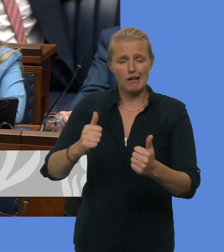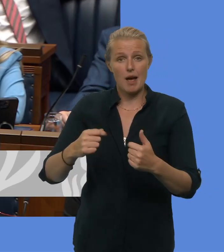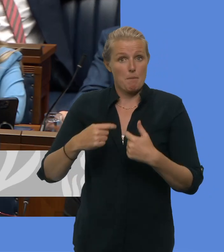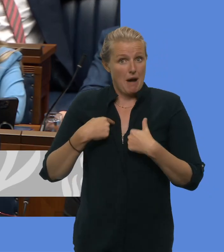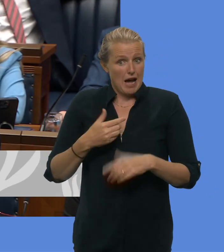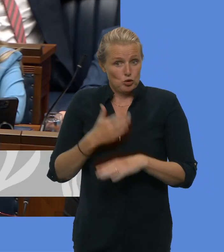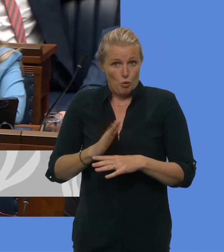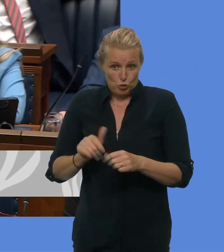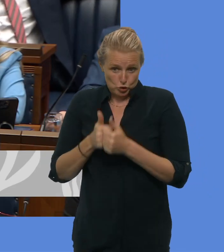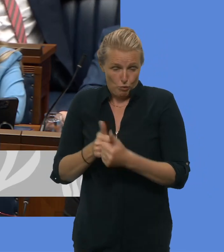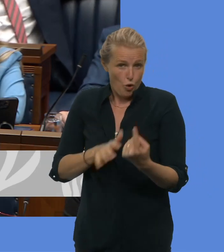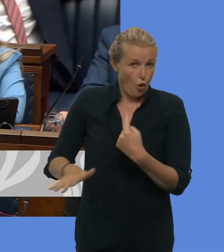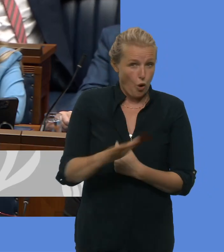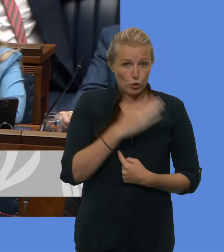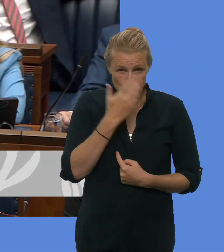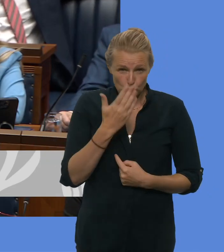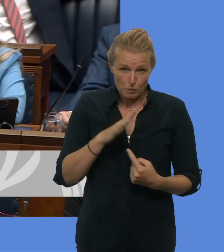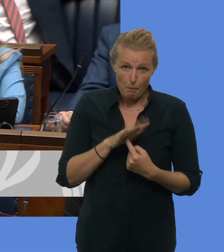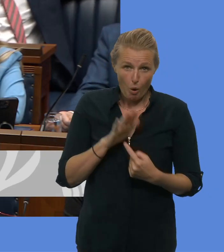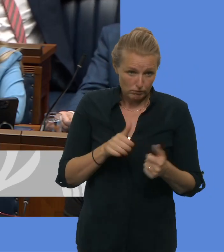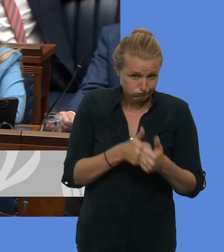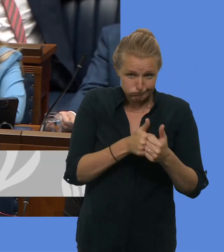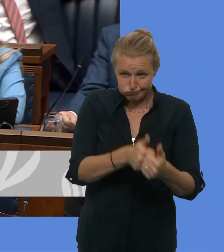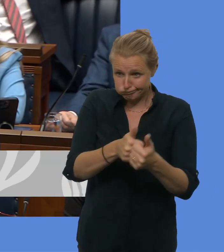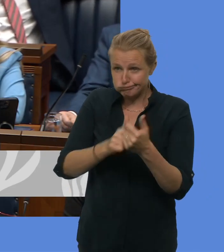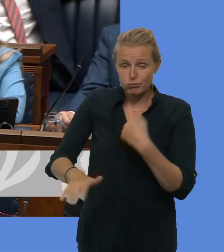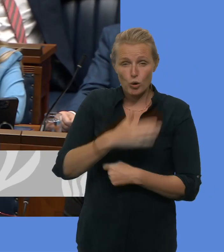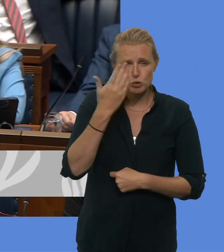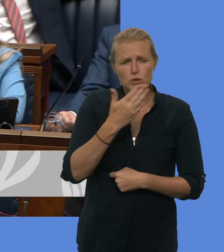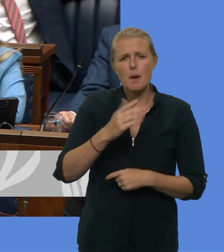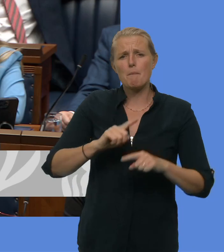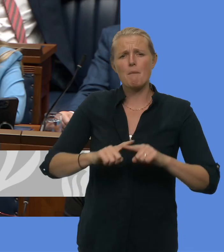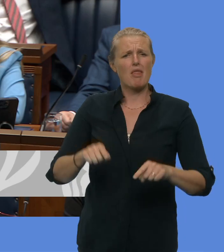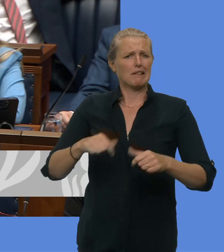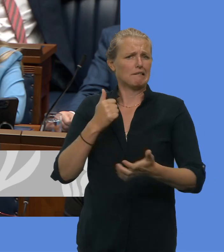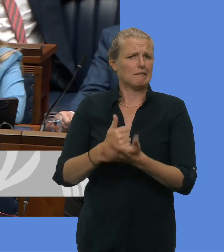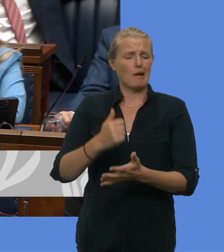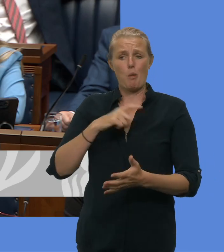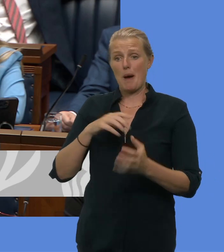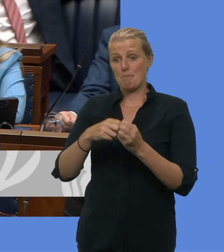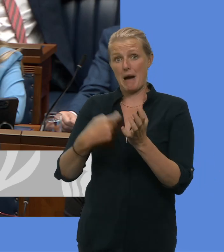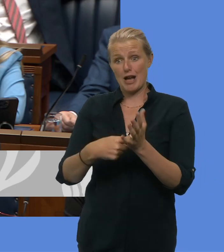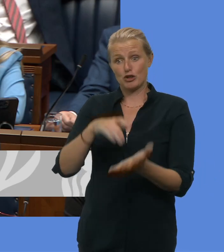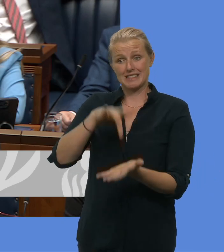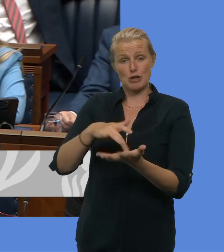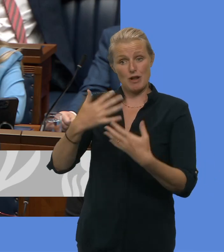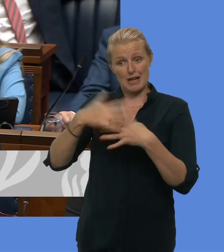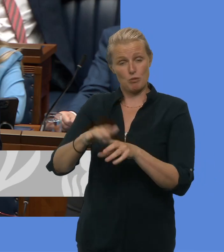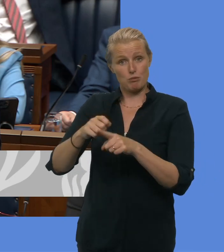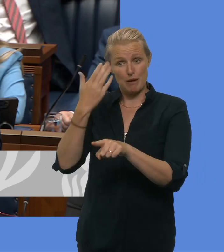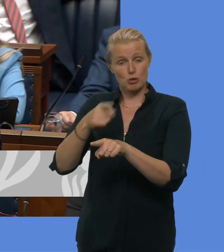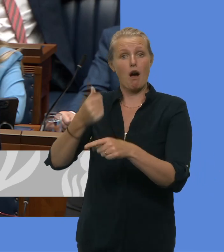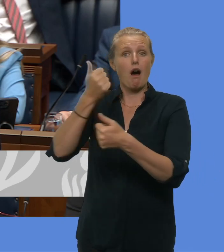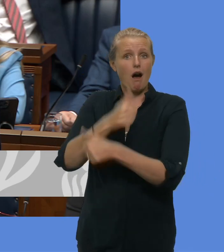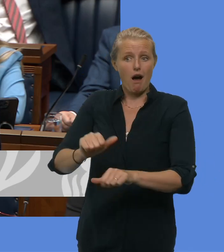Minister, but I think this is a good news story that we're able to move forward with the particular build at Bangor Central Integrated Primary School. It's